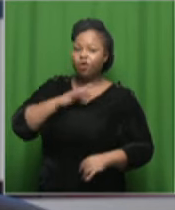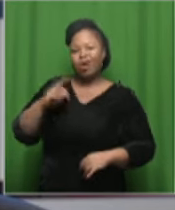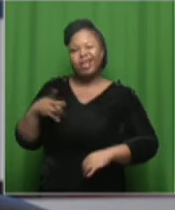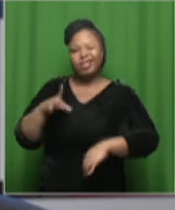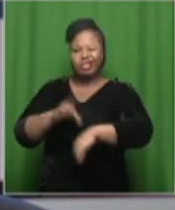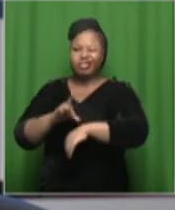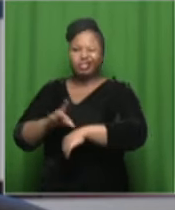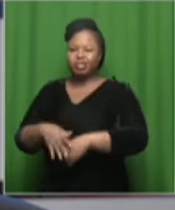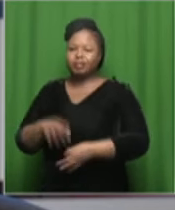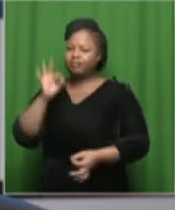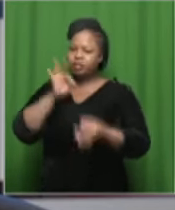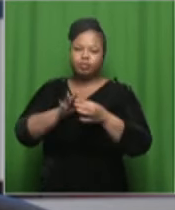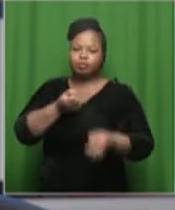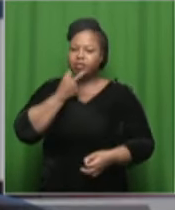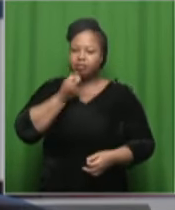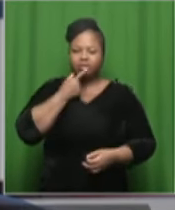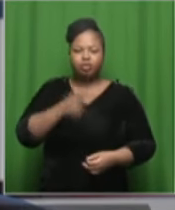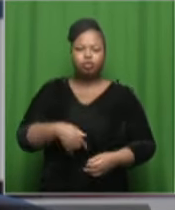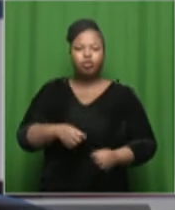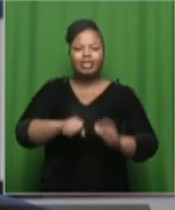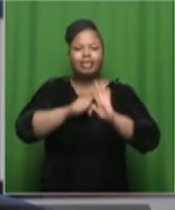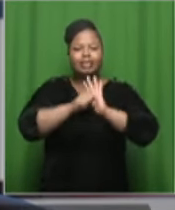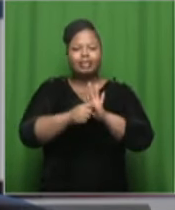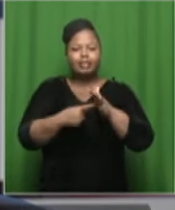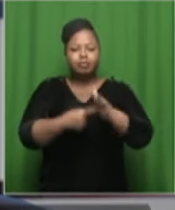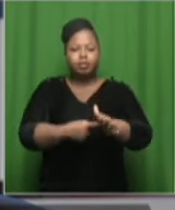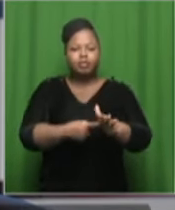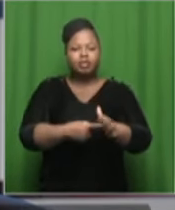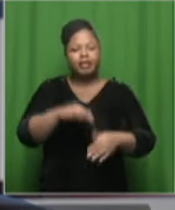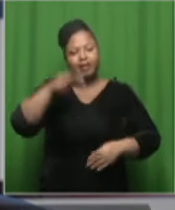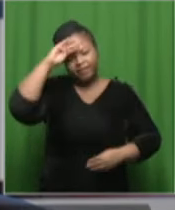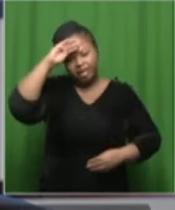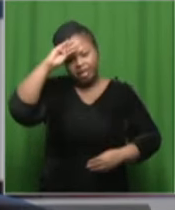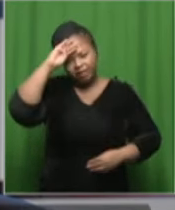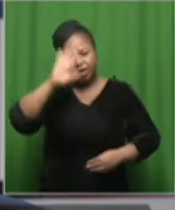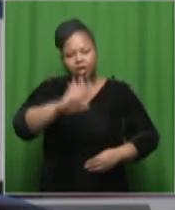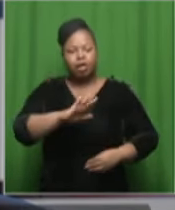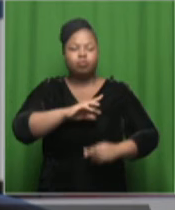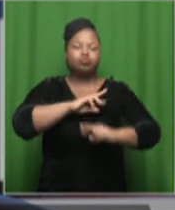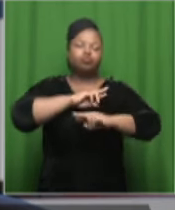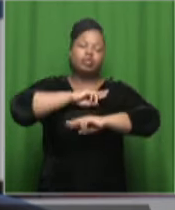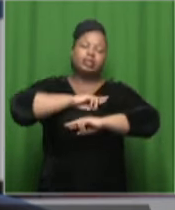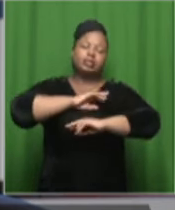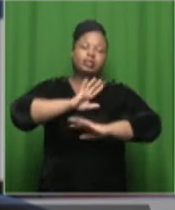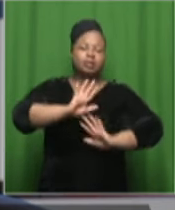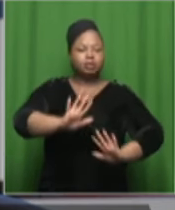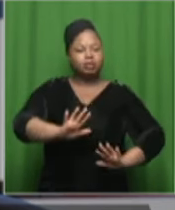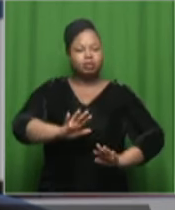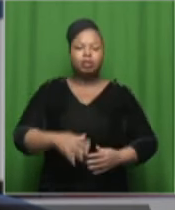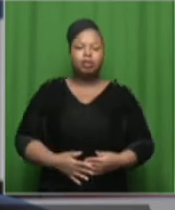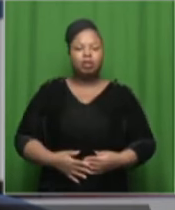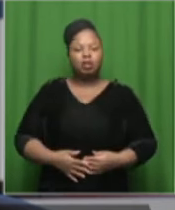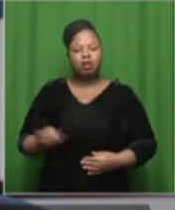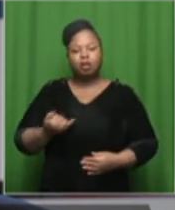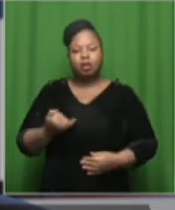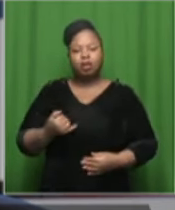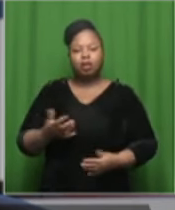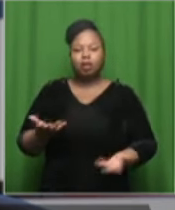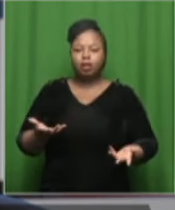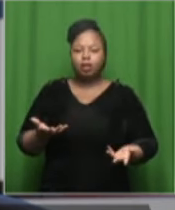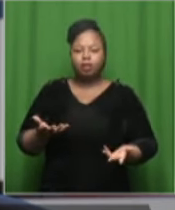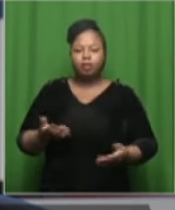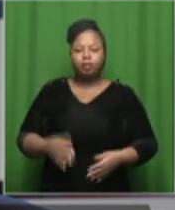we don't give specific treatment. There it would be symptomatic treatment, treat the fever, rest. There's sort of